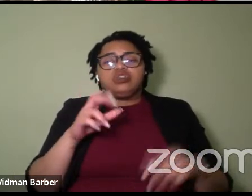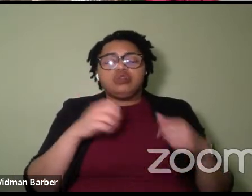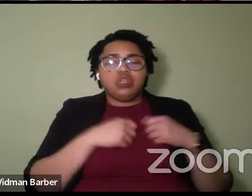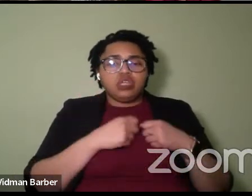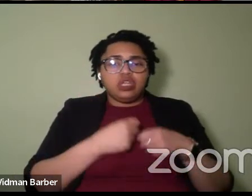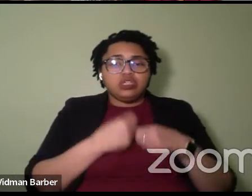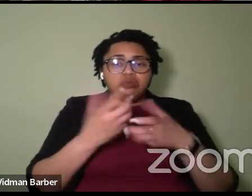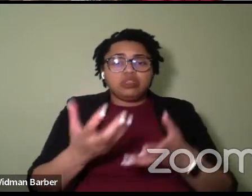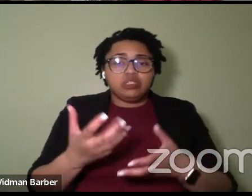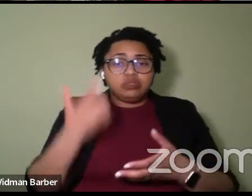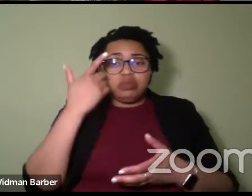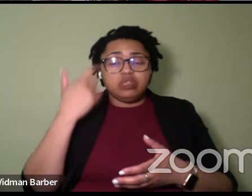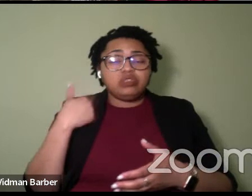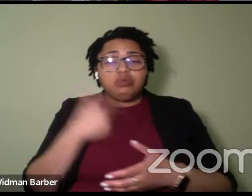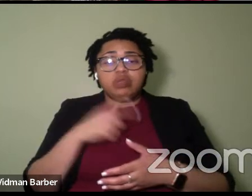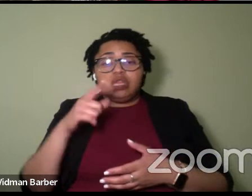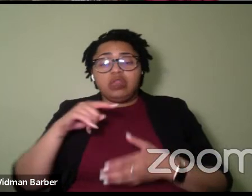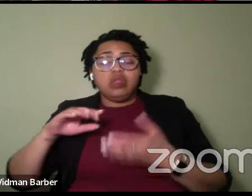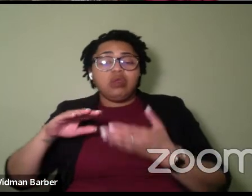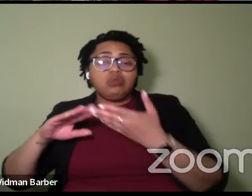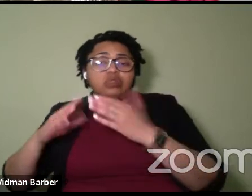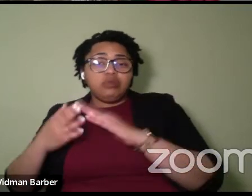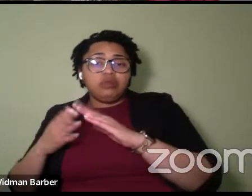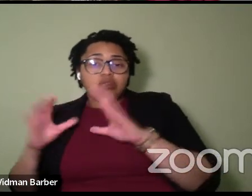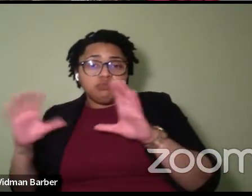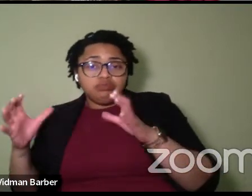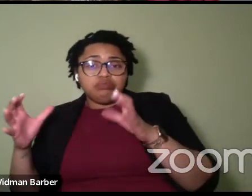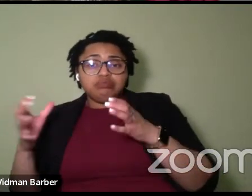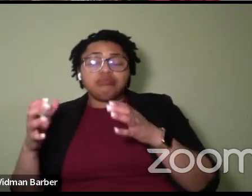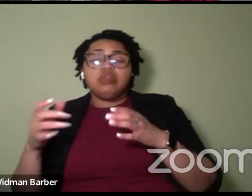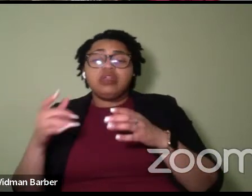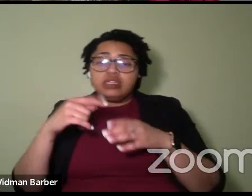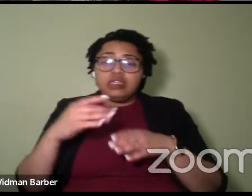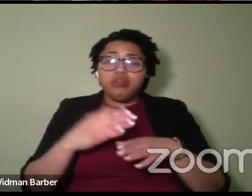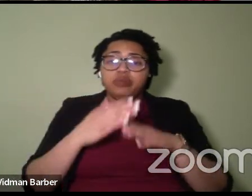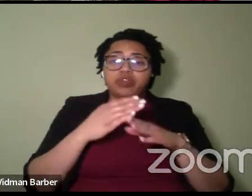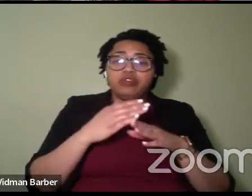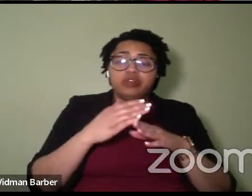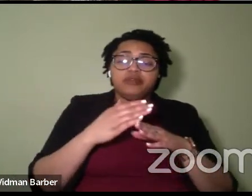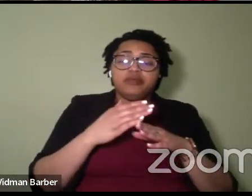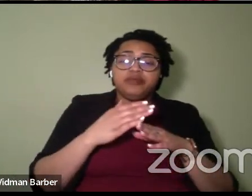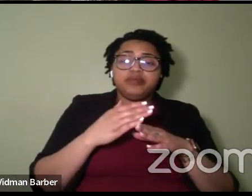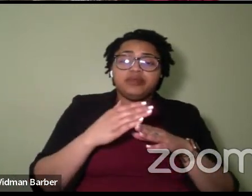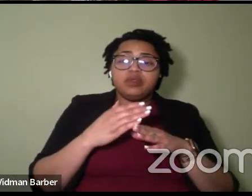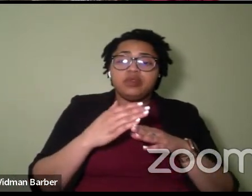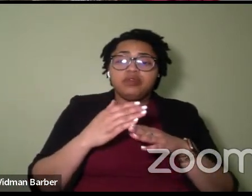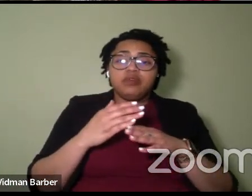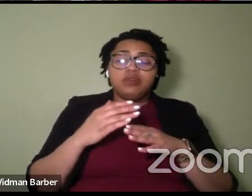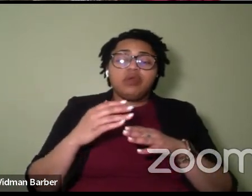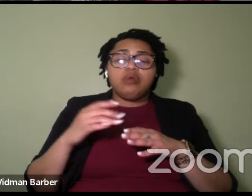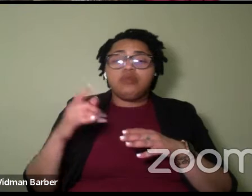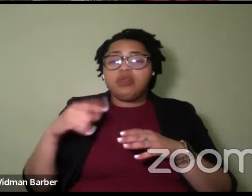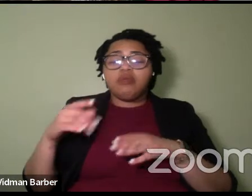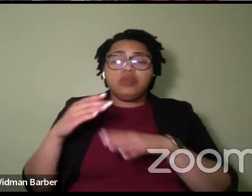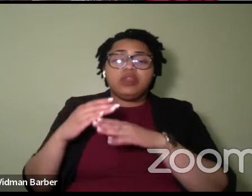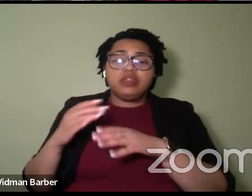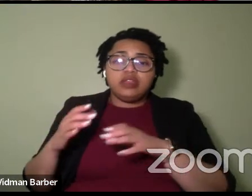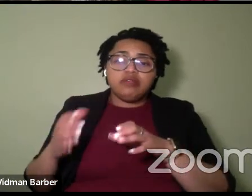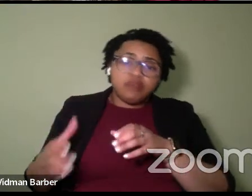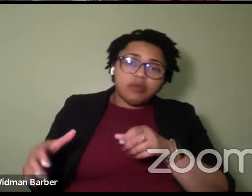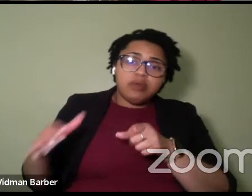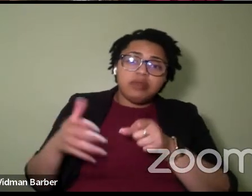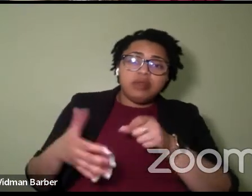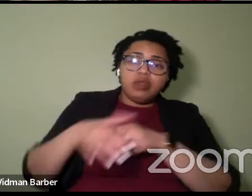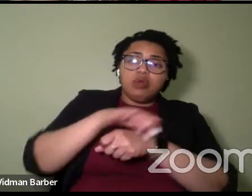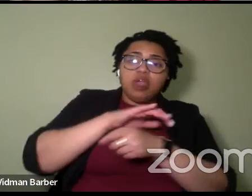communities around us that serve as the protective barrier for us as we navigate these imperfect spaces. And I think